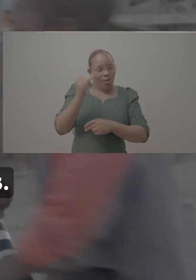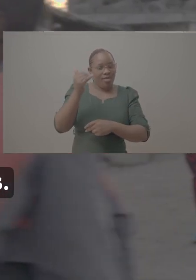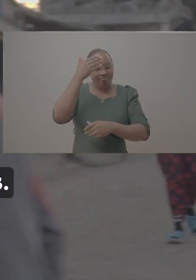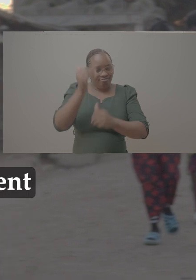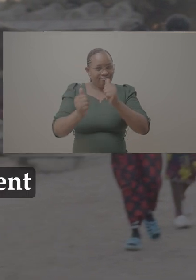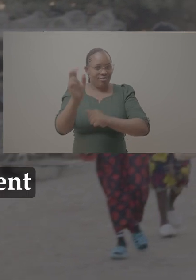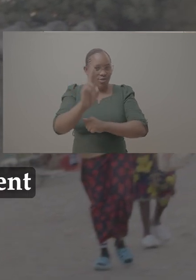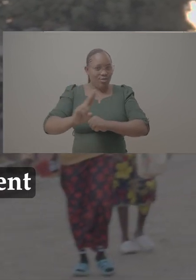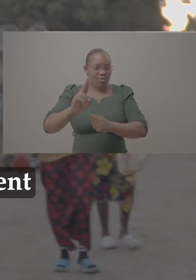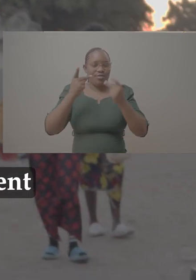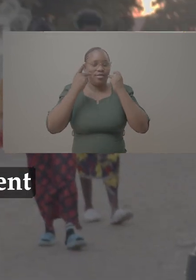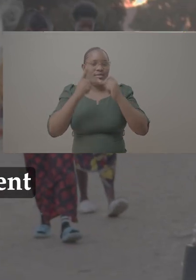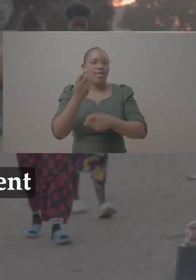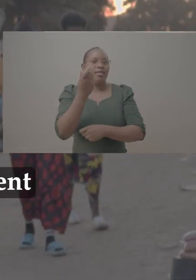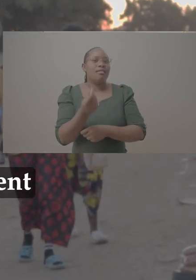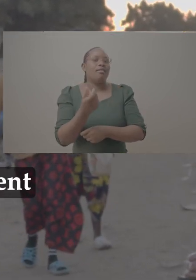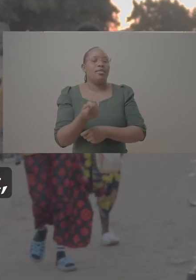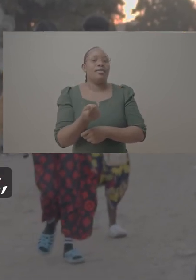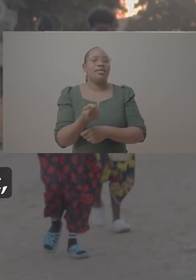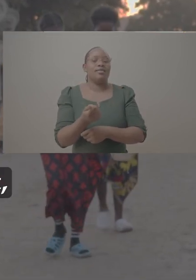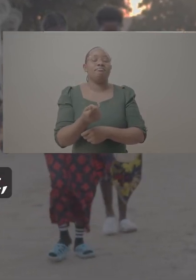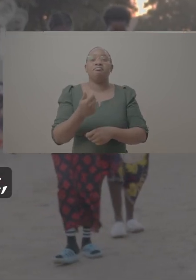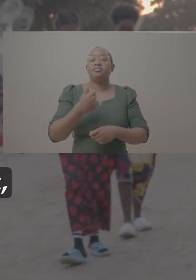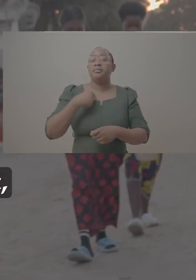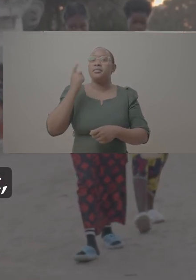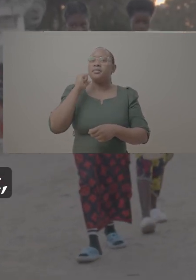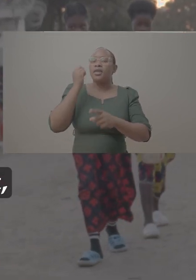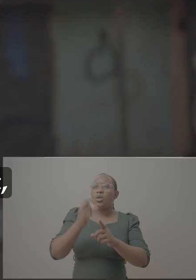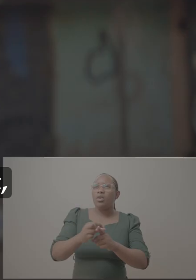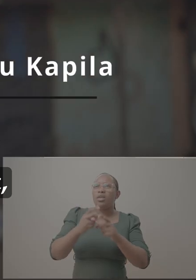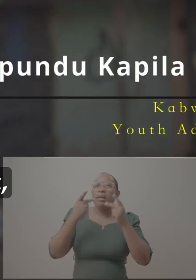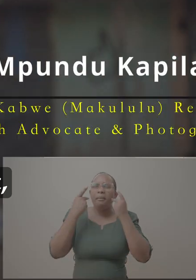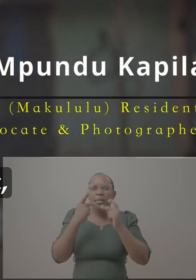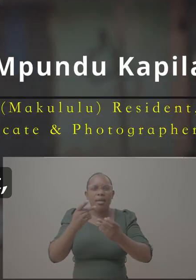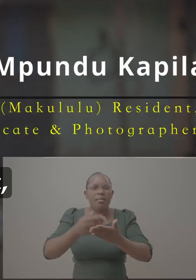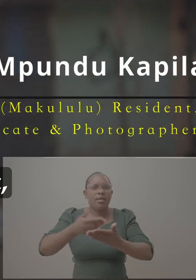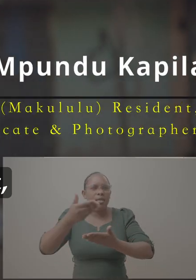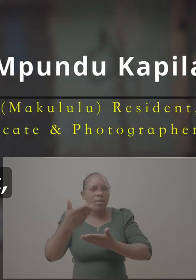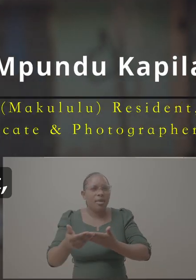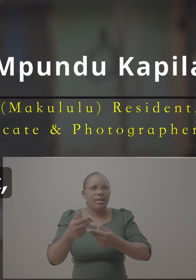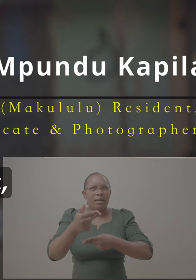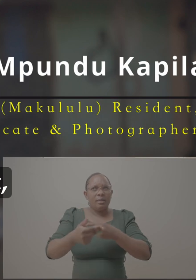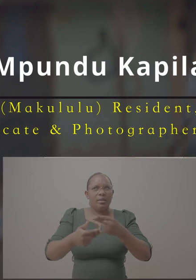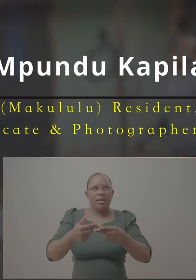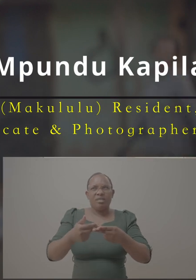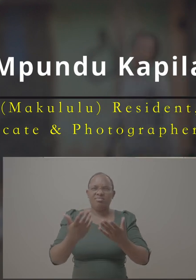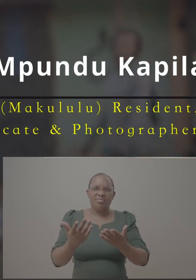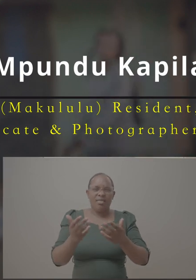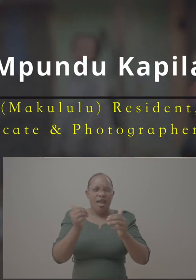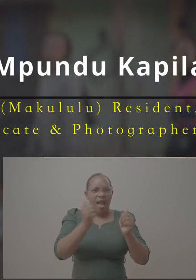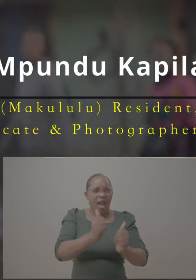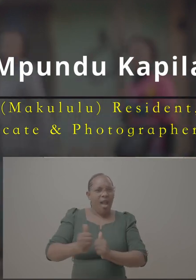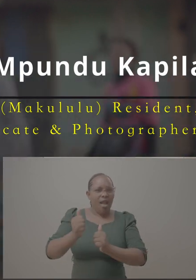public funds. What I know about public procurement is that this is the Act of Parliament, which